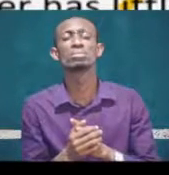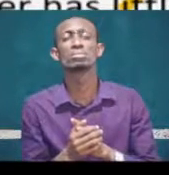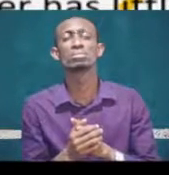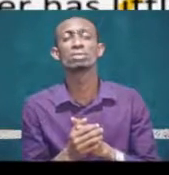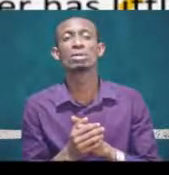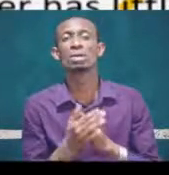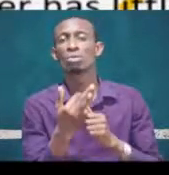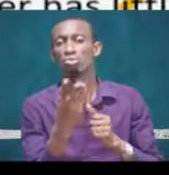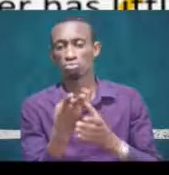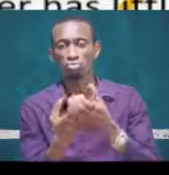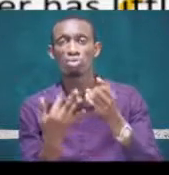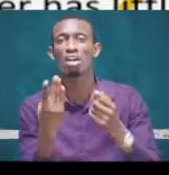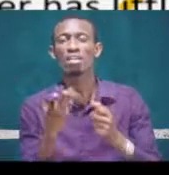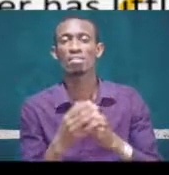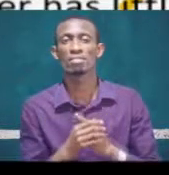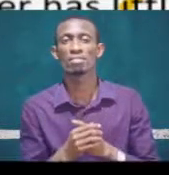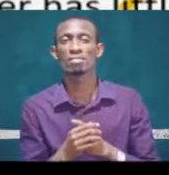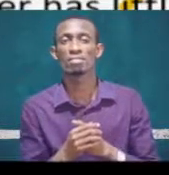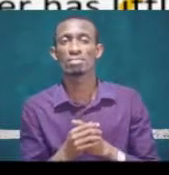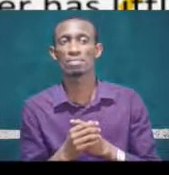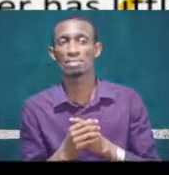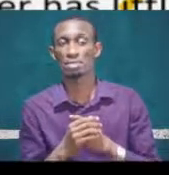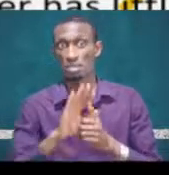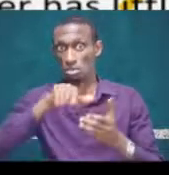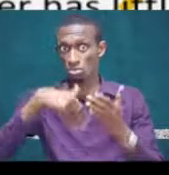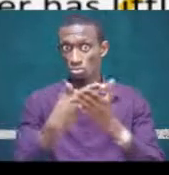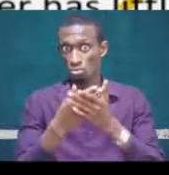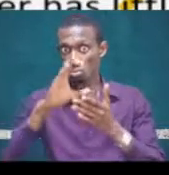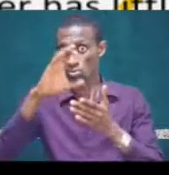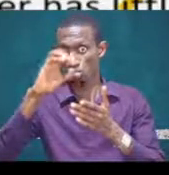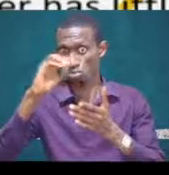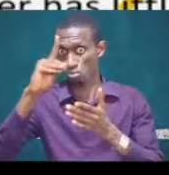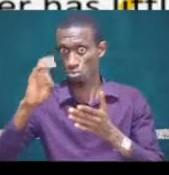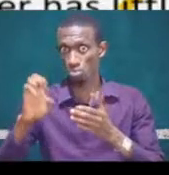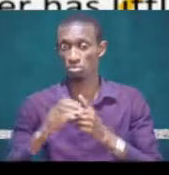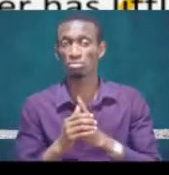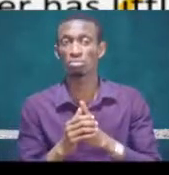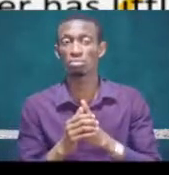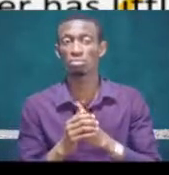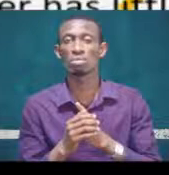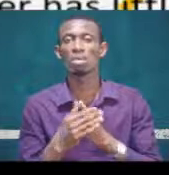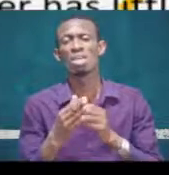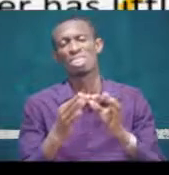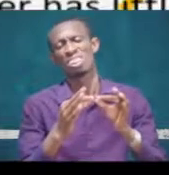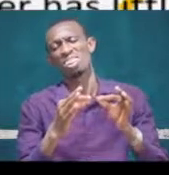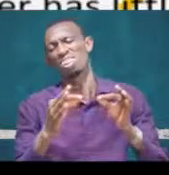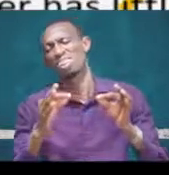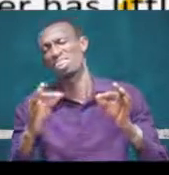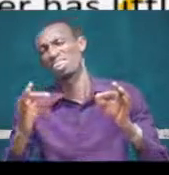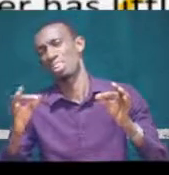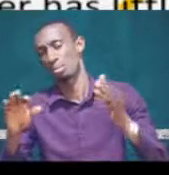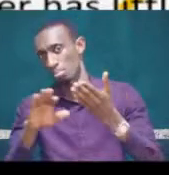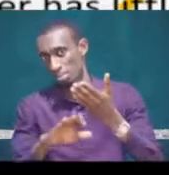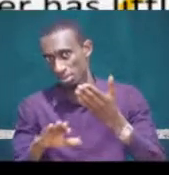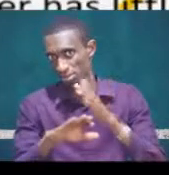do we have? Now, a non-overlapping code would require a long sequence of bases